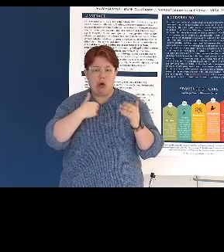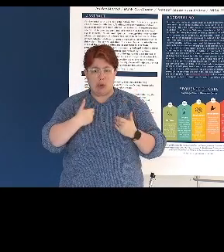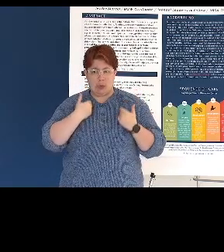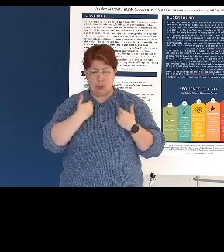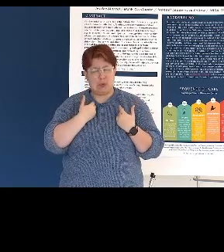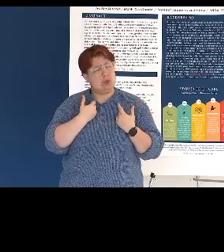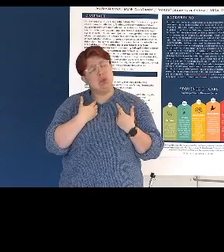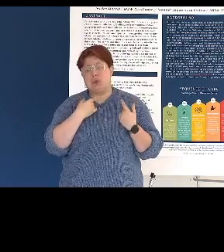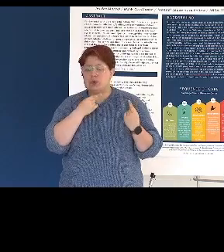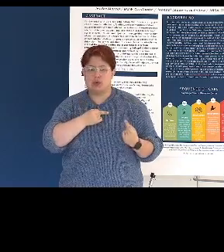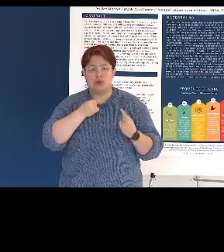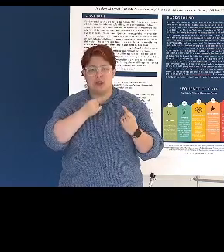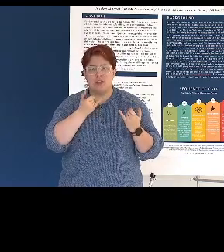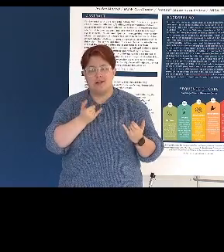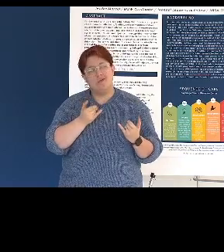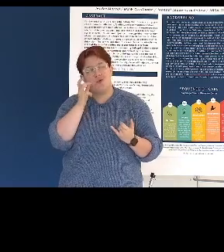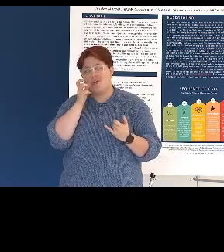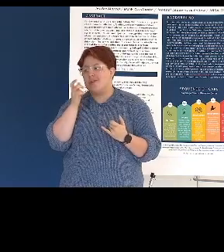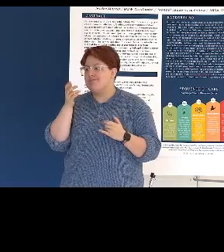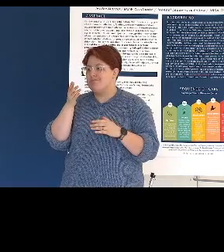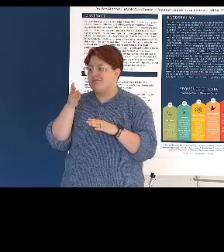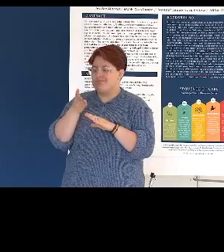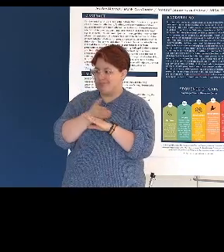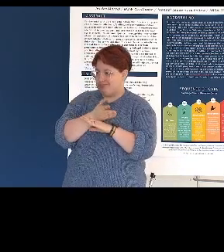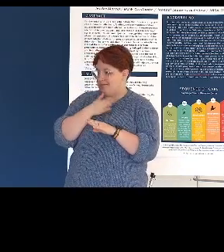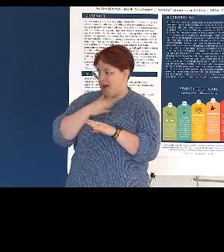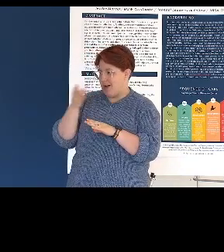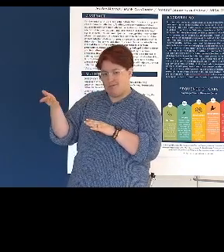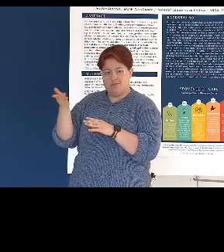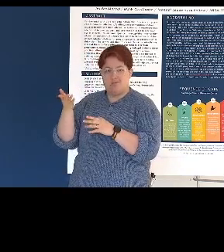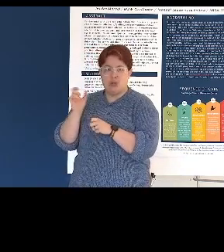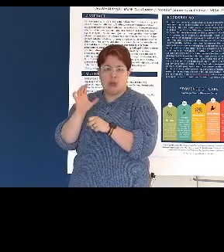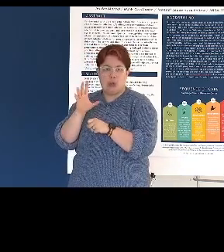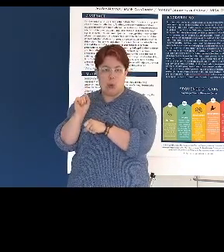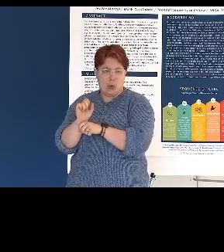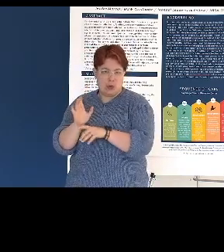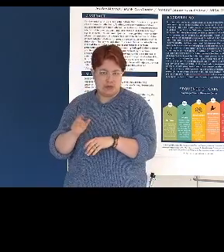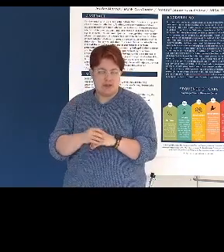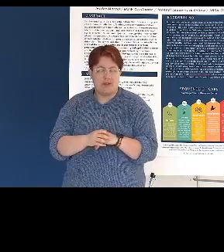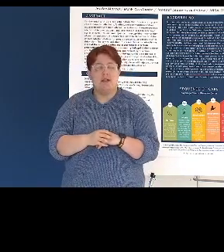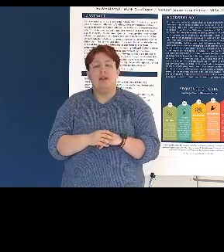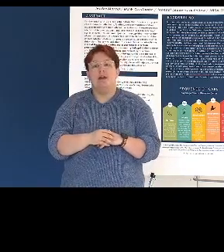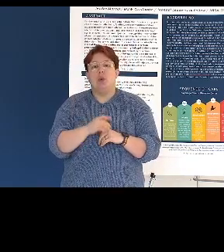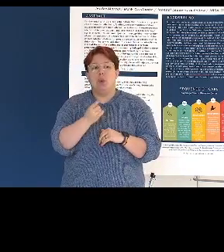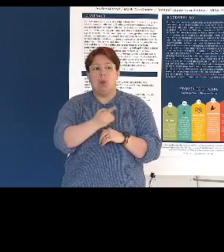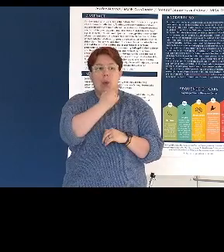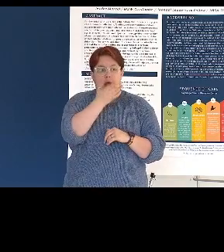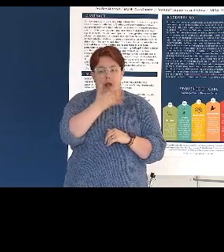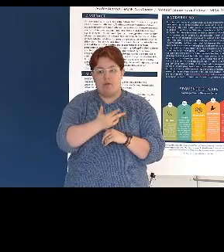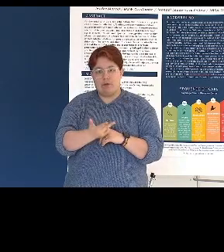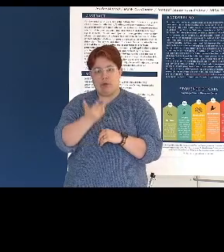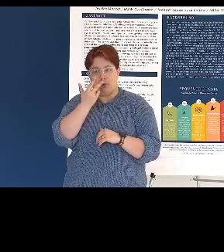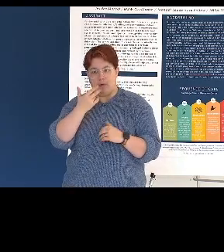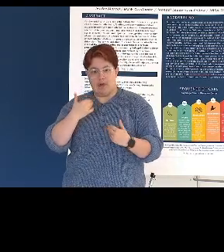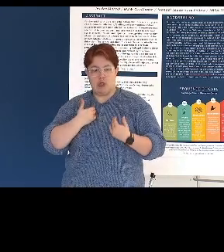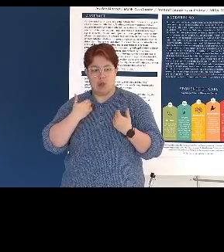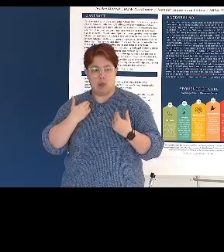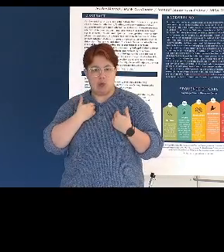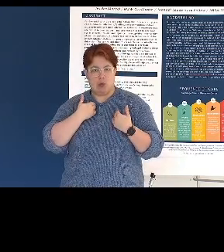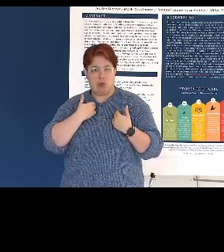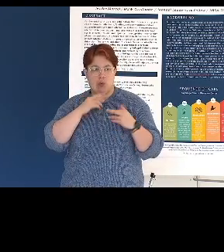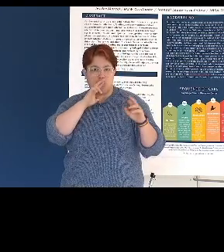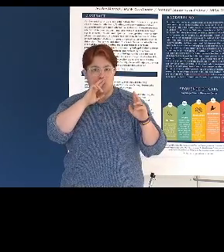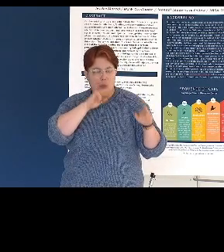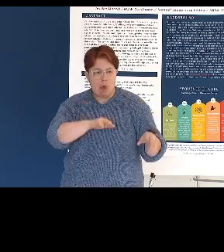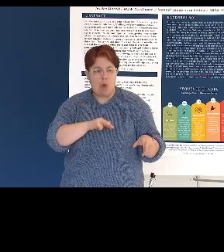today, as you've heard from some of my colleagues. 1 in 3 adolescents report